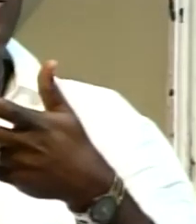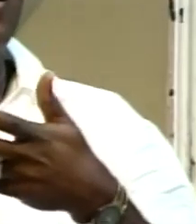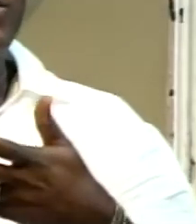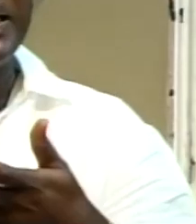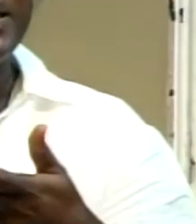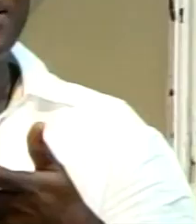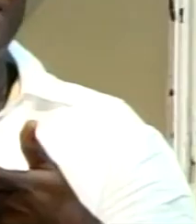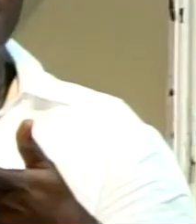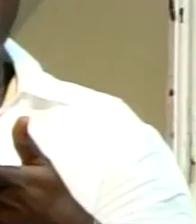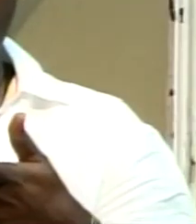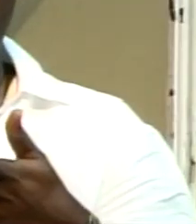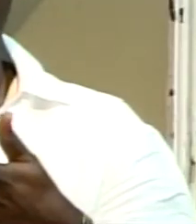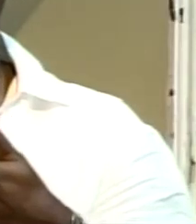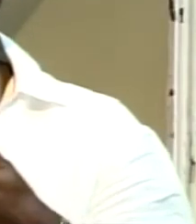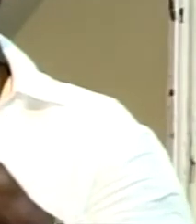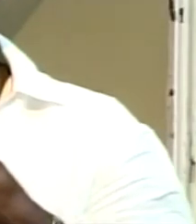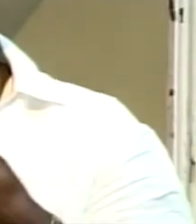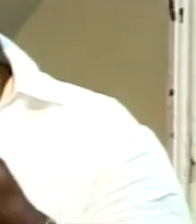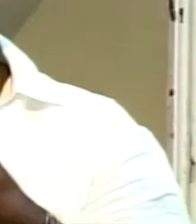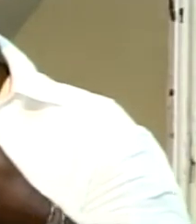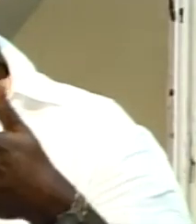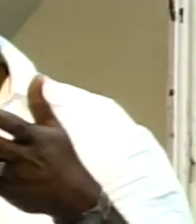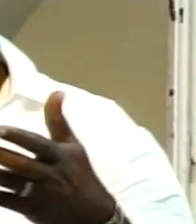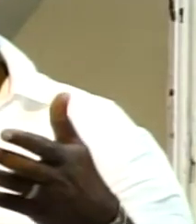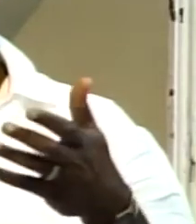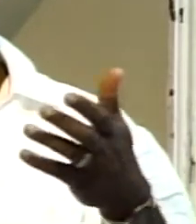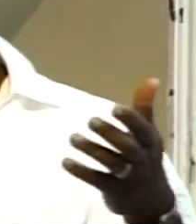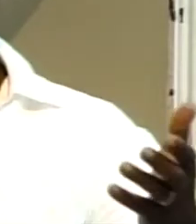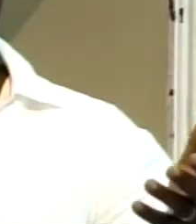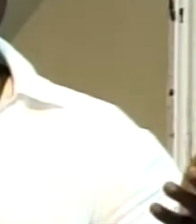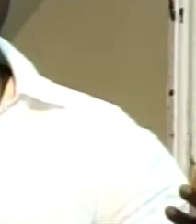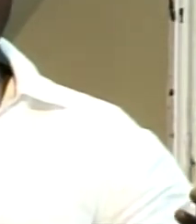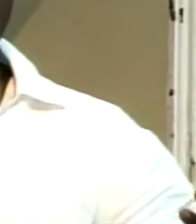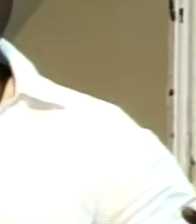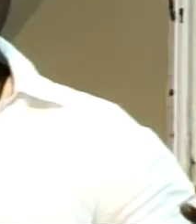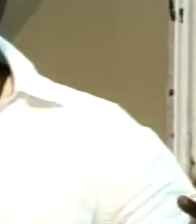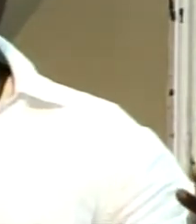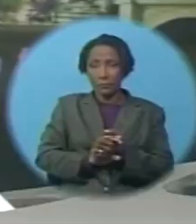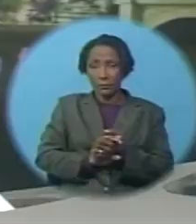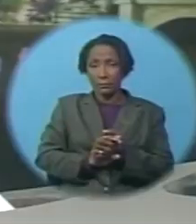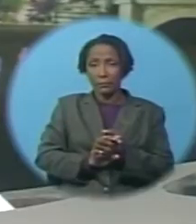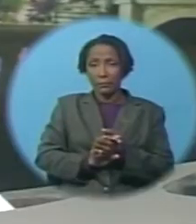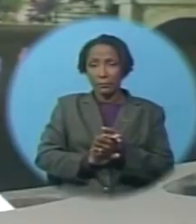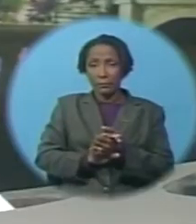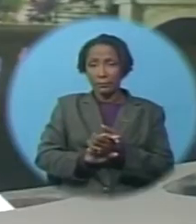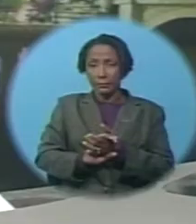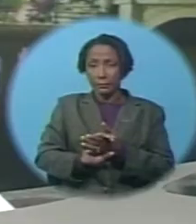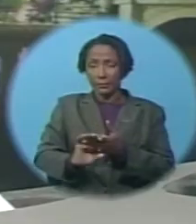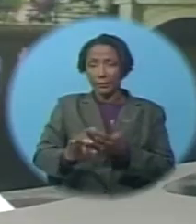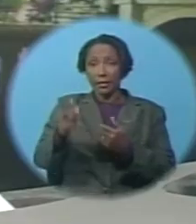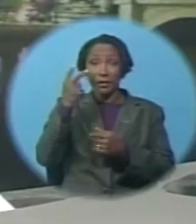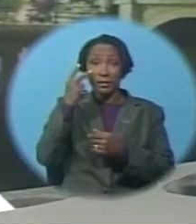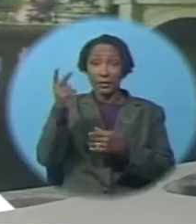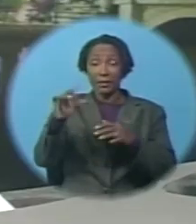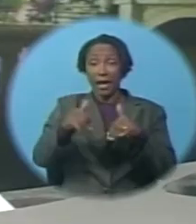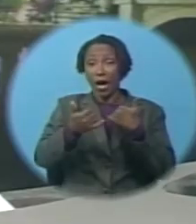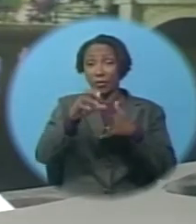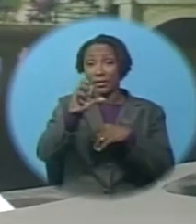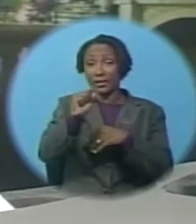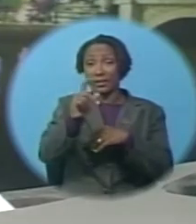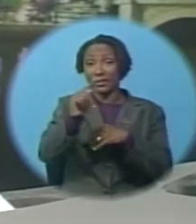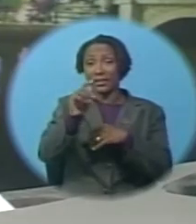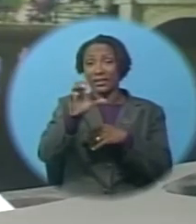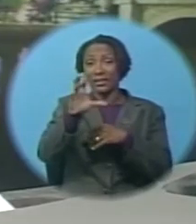way of doing it and go into St. Vincent, St. Lucia, other places to do it. Okay, take a look at how the stocks traded